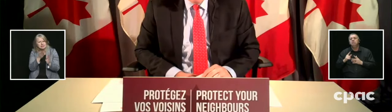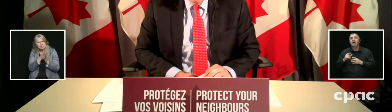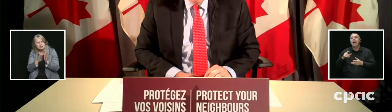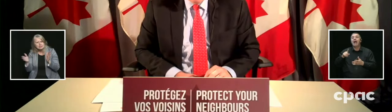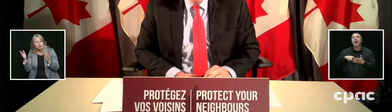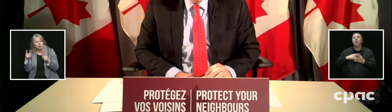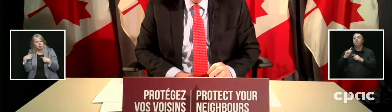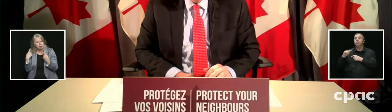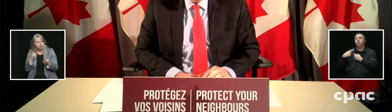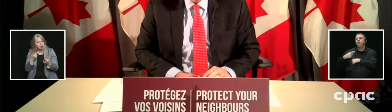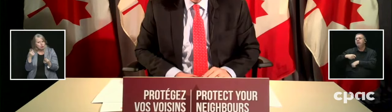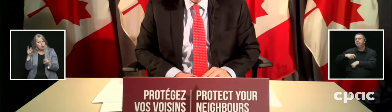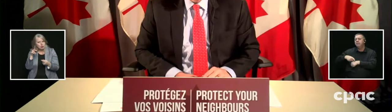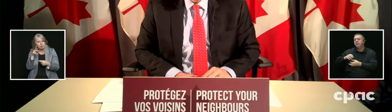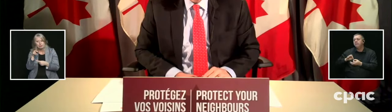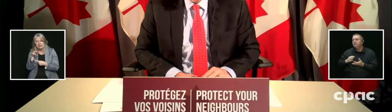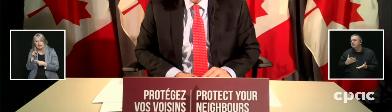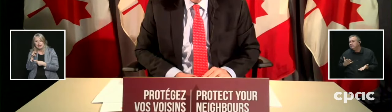tests were